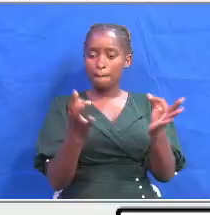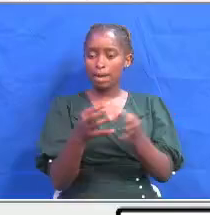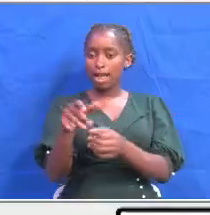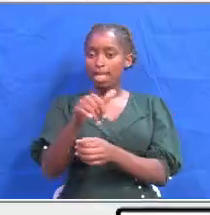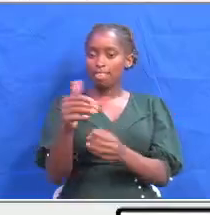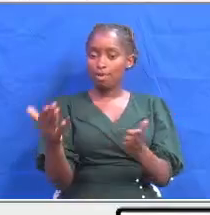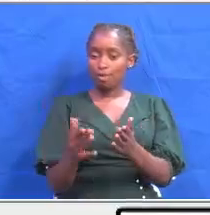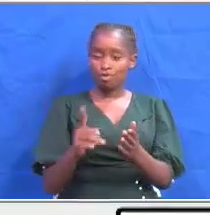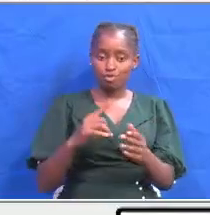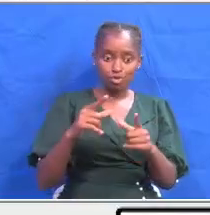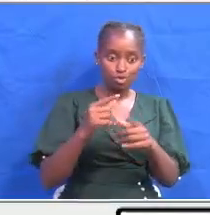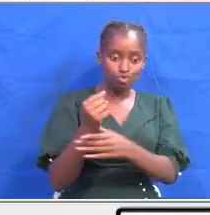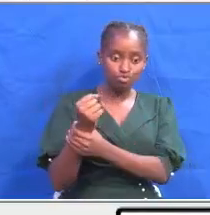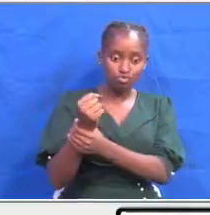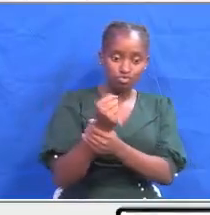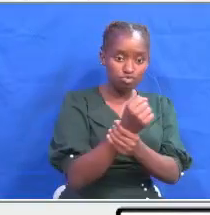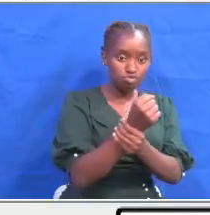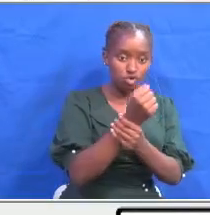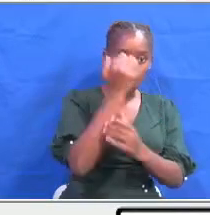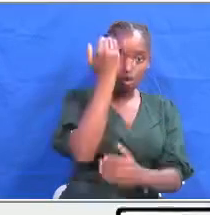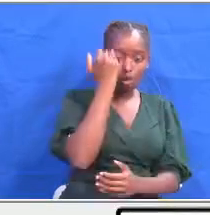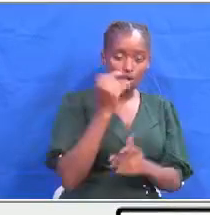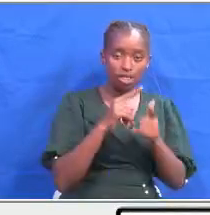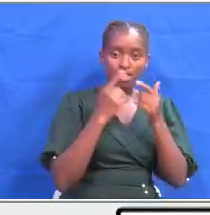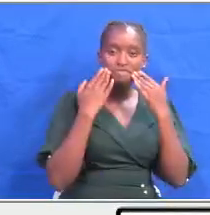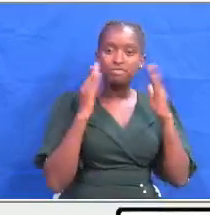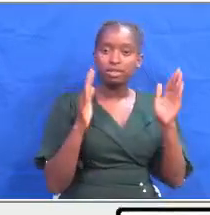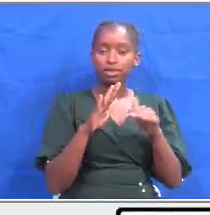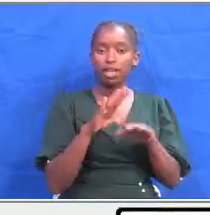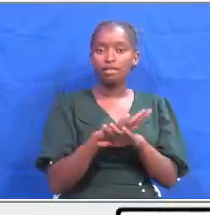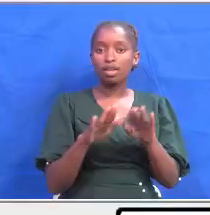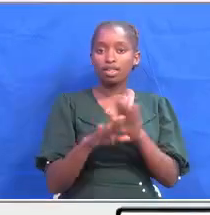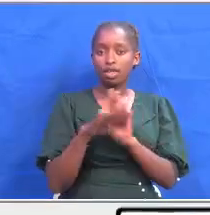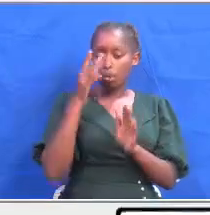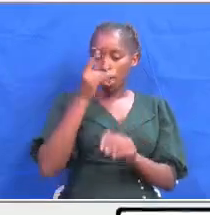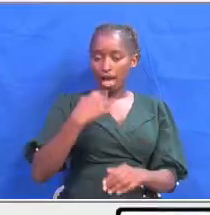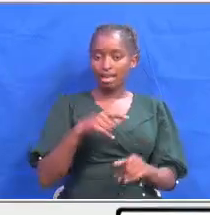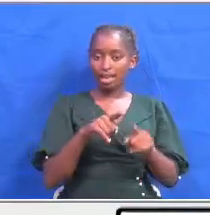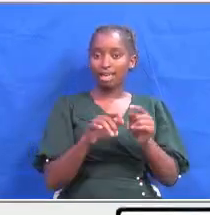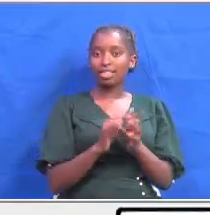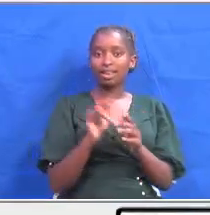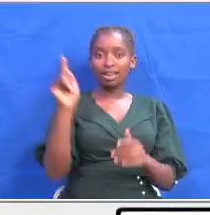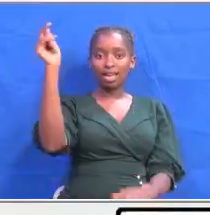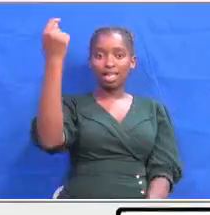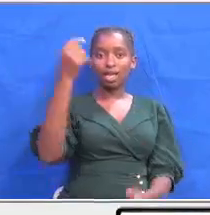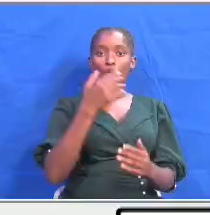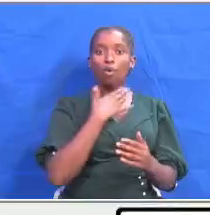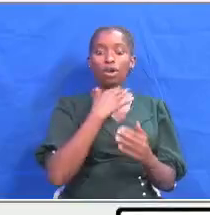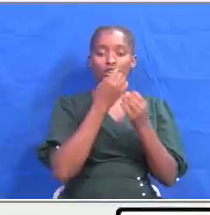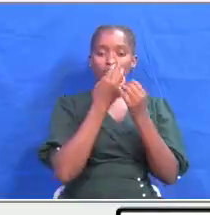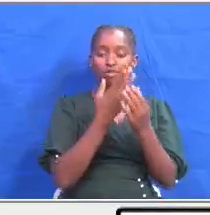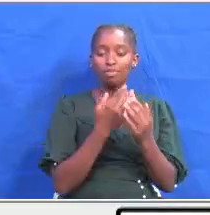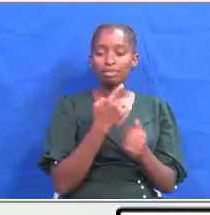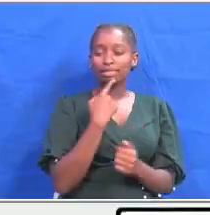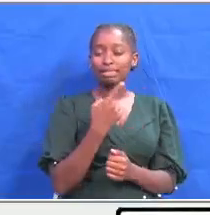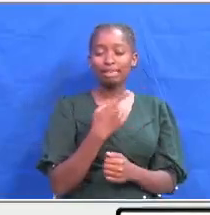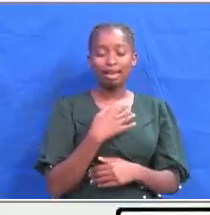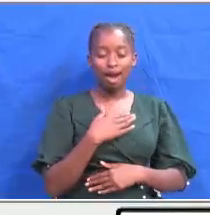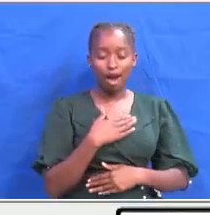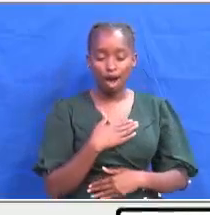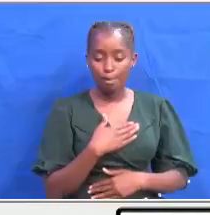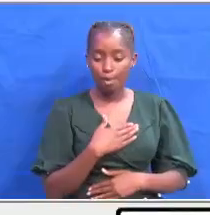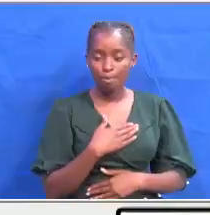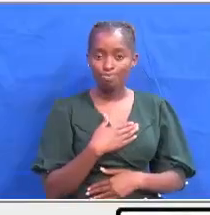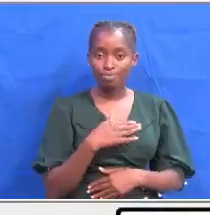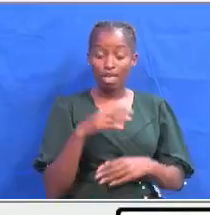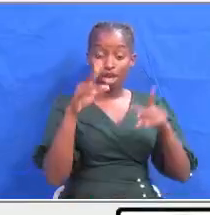in court and now bring another case? Because that's how we are as Kenyans. So I want to tell him in a very humble way, all these